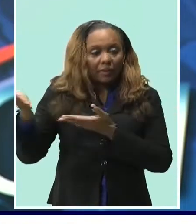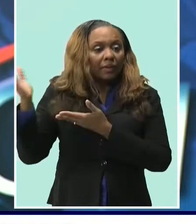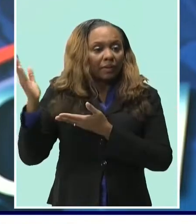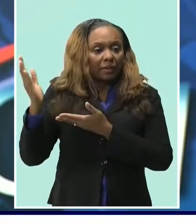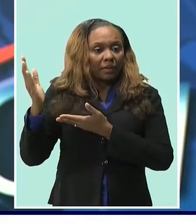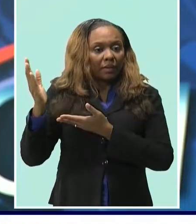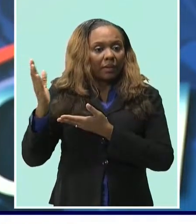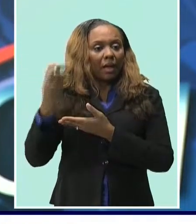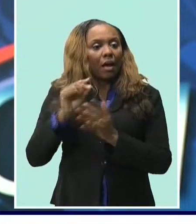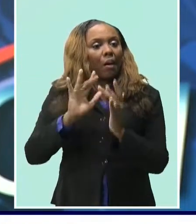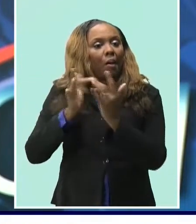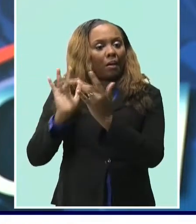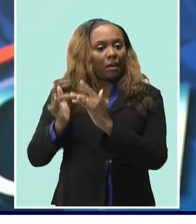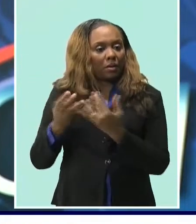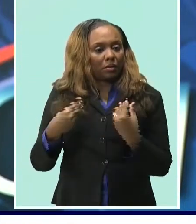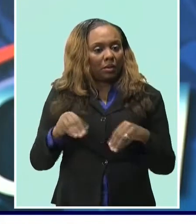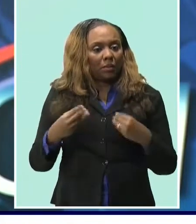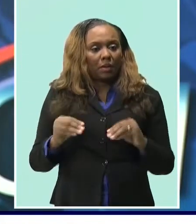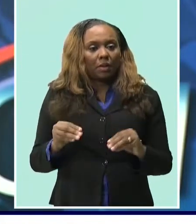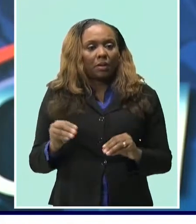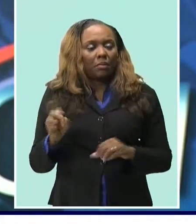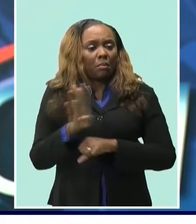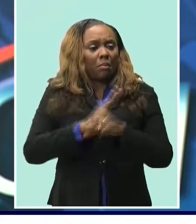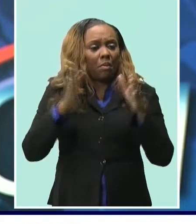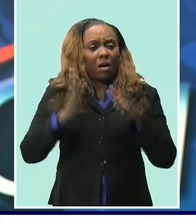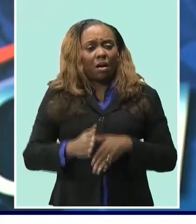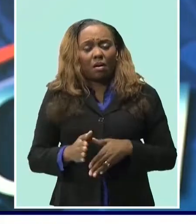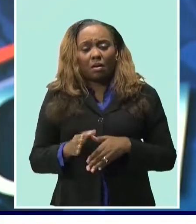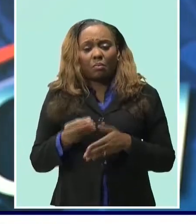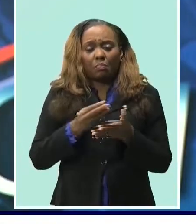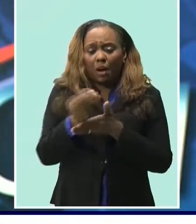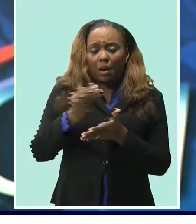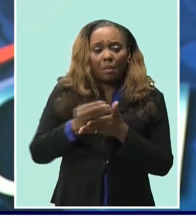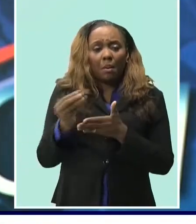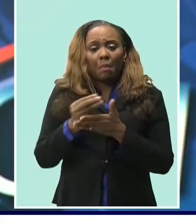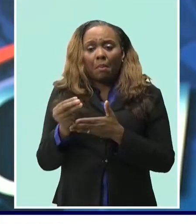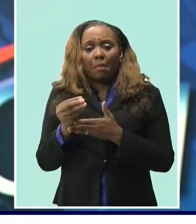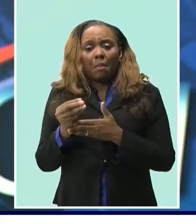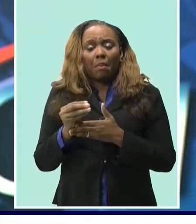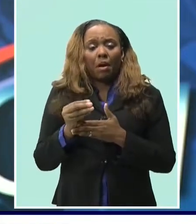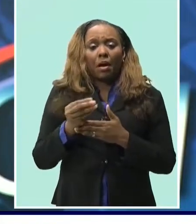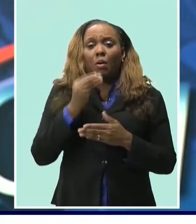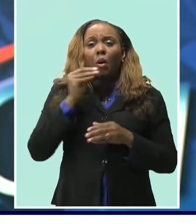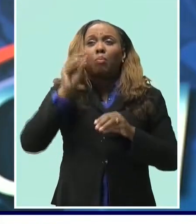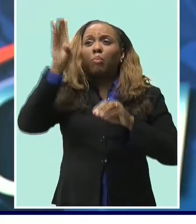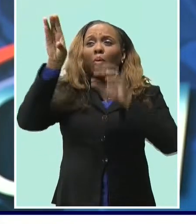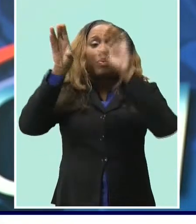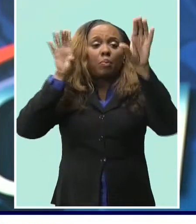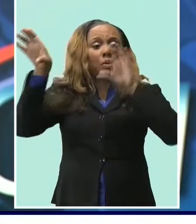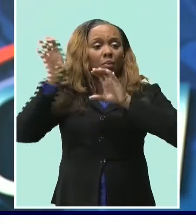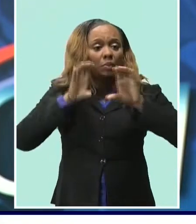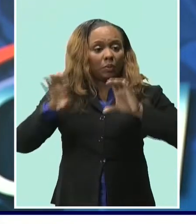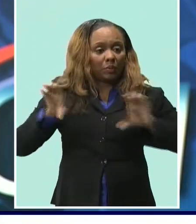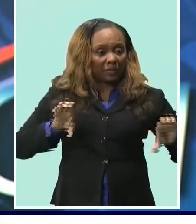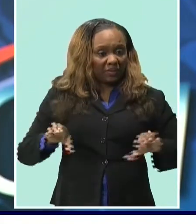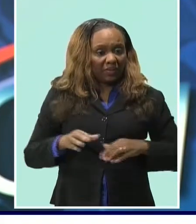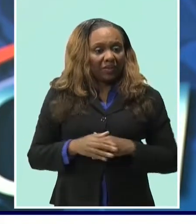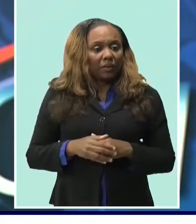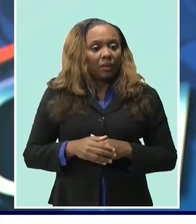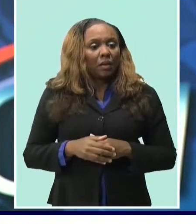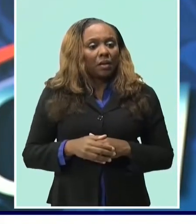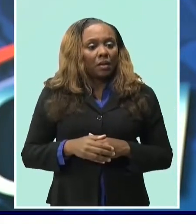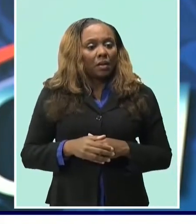alternative online ways to shop, Barbadians have been stocking their pantries with goods. Well, CBC is here to inform and educate during this